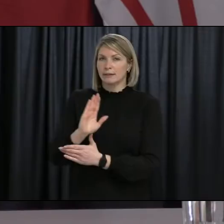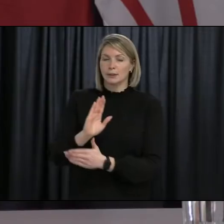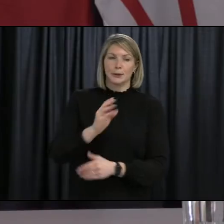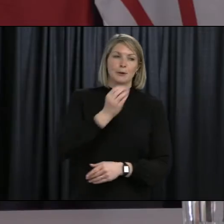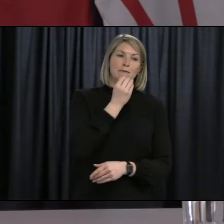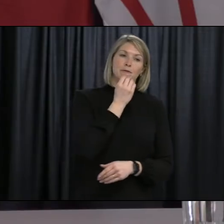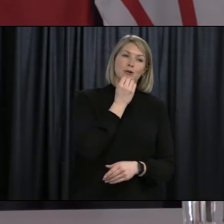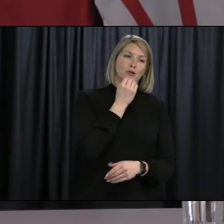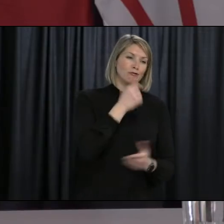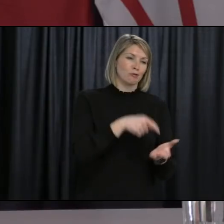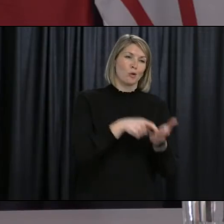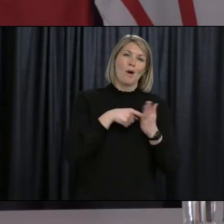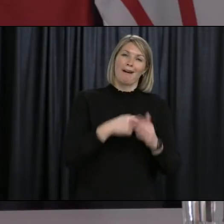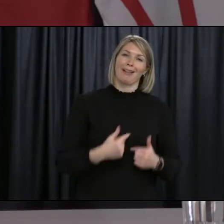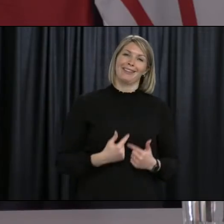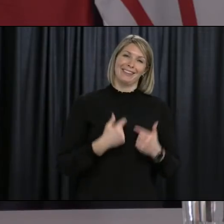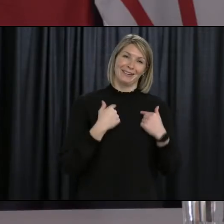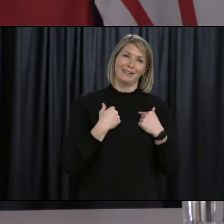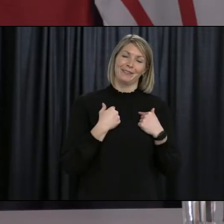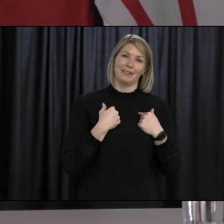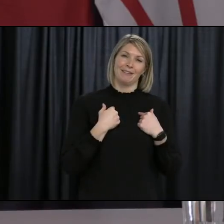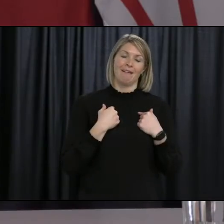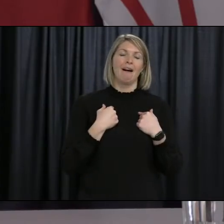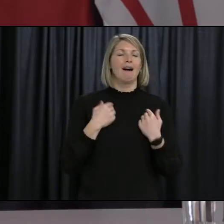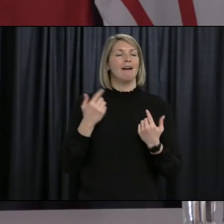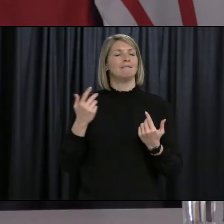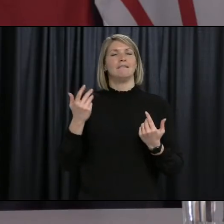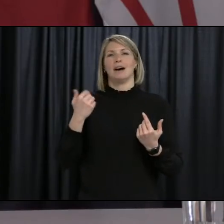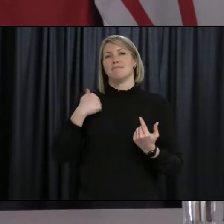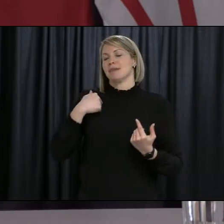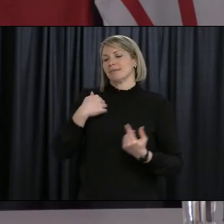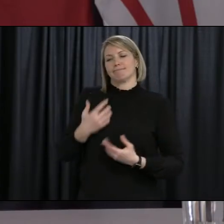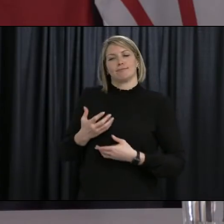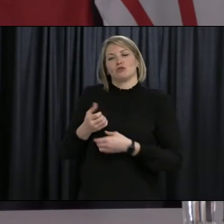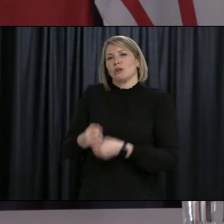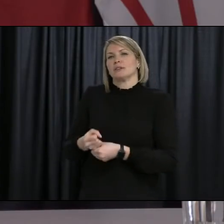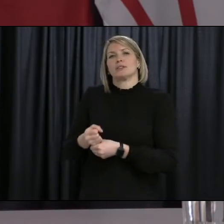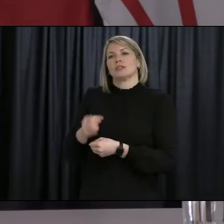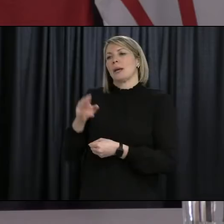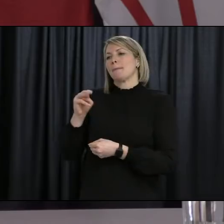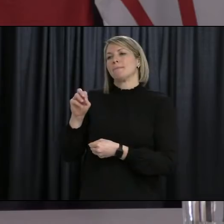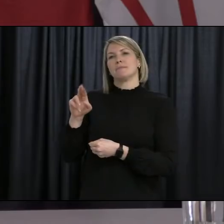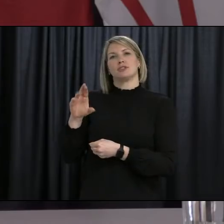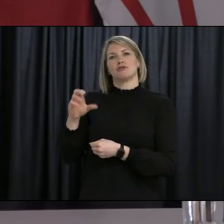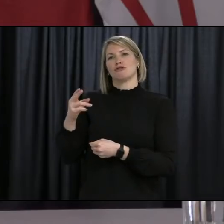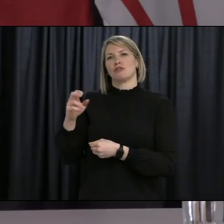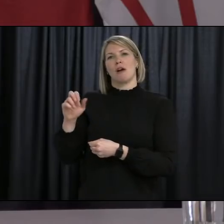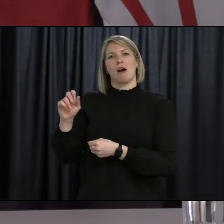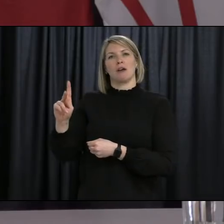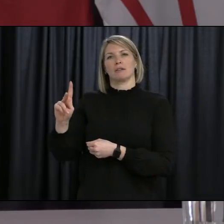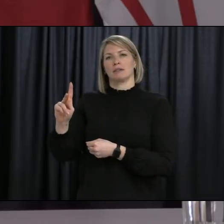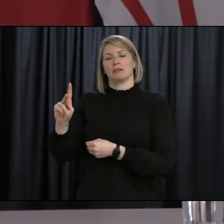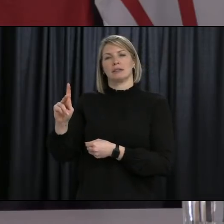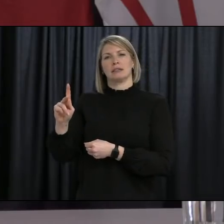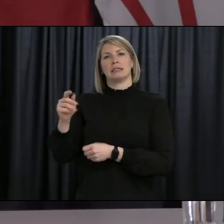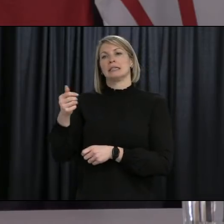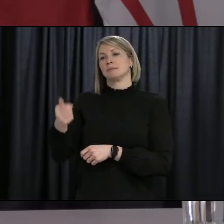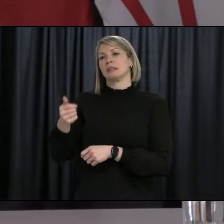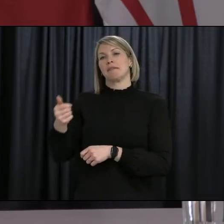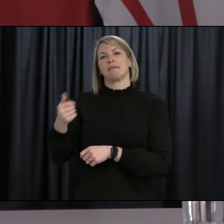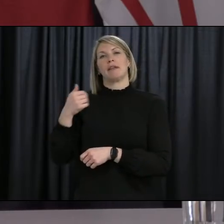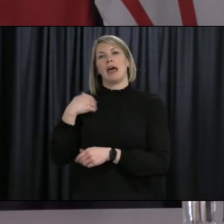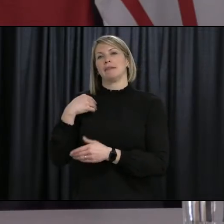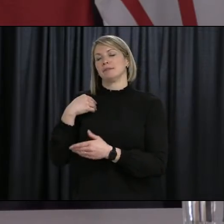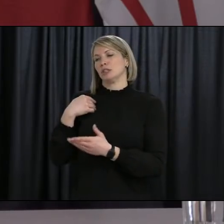of numbers or pandemic, because I'm confident that Mr. Chalk will have the tools he needs to ensure